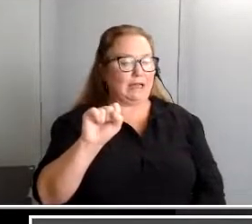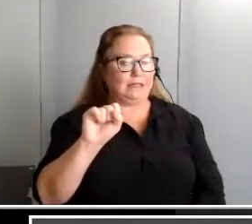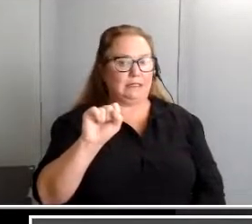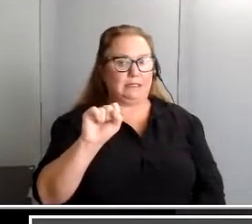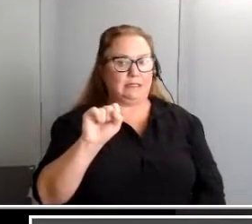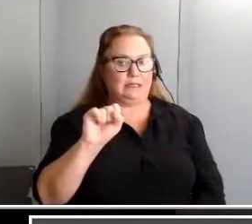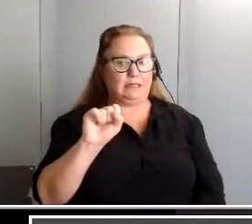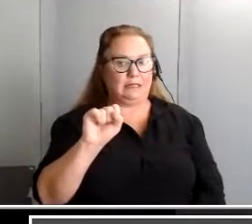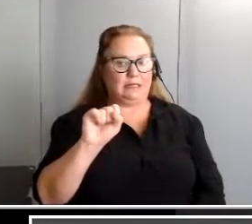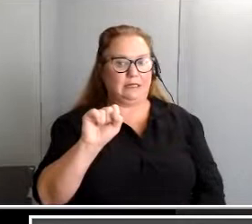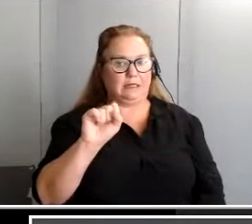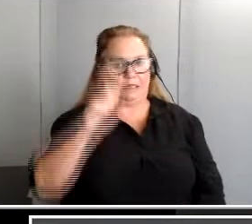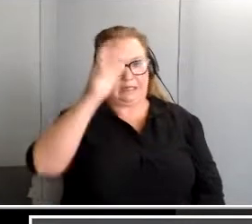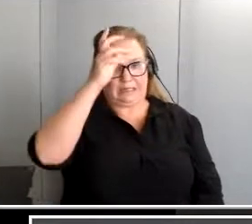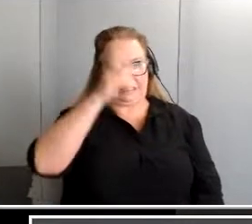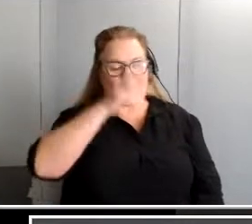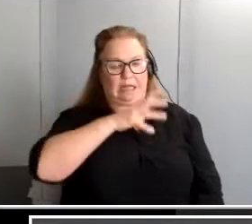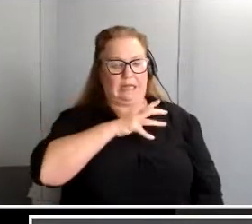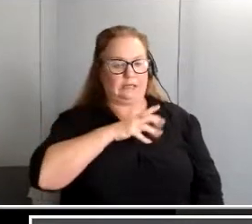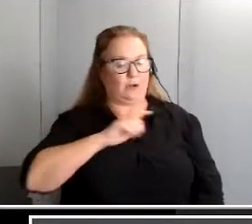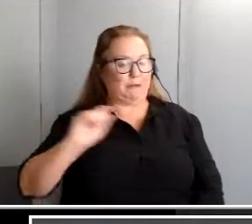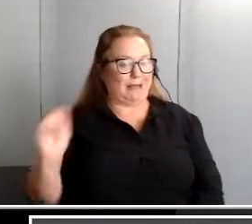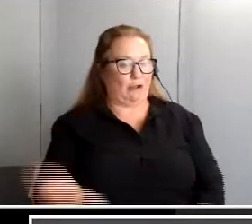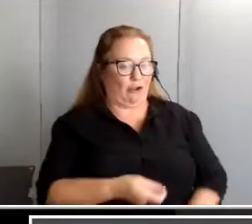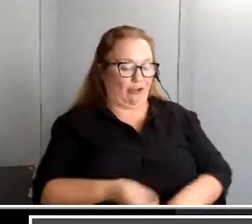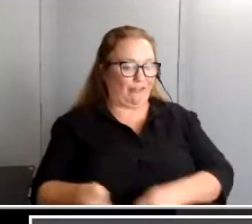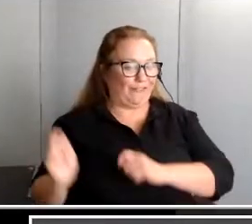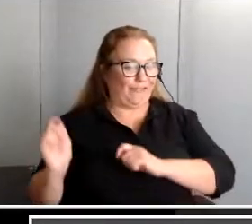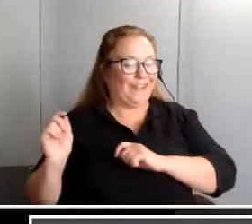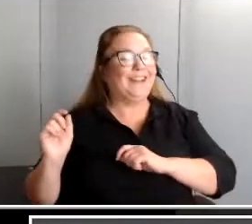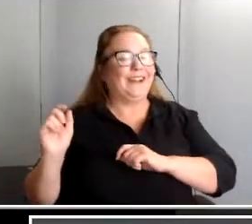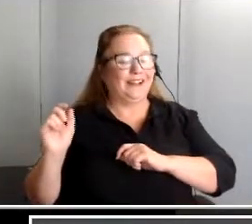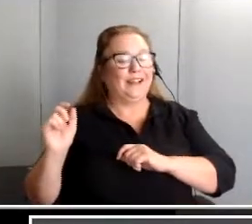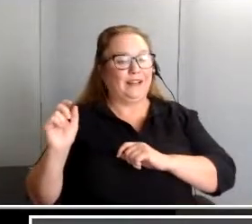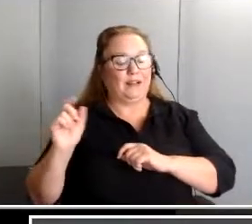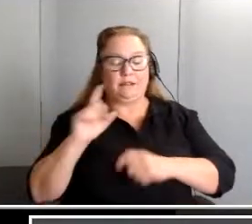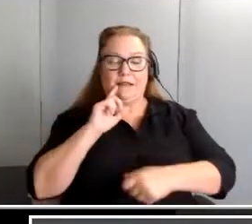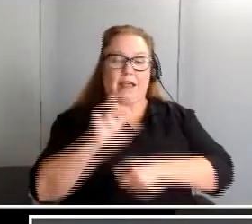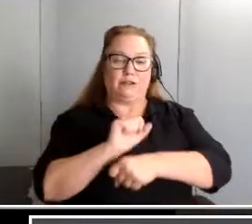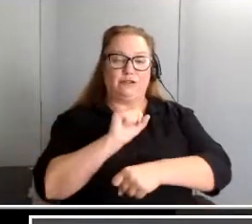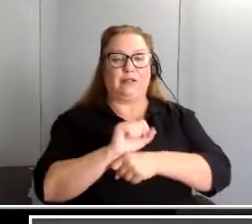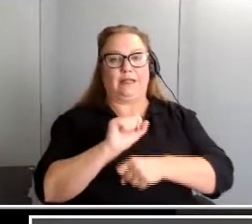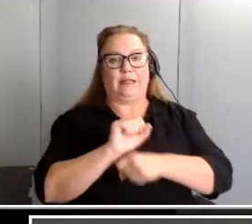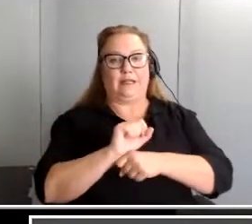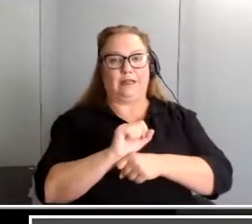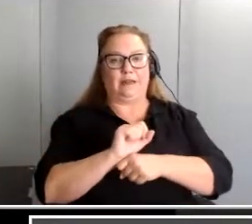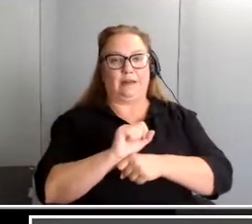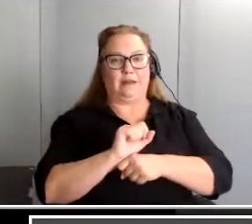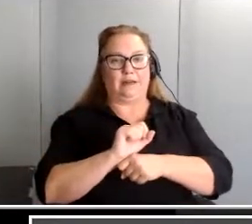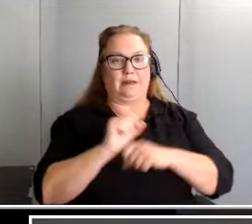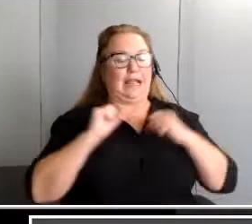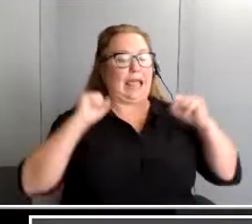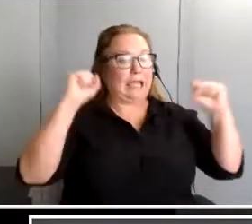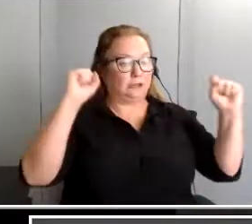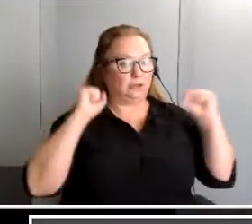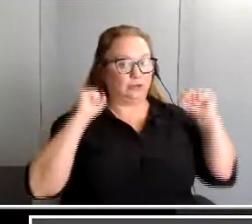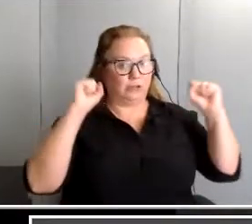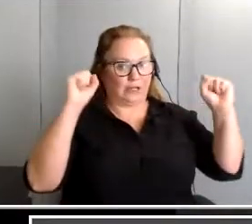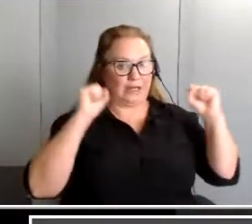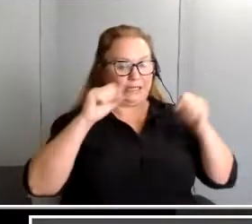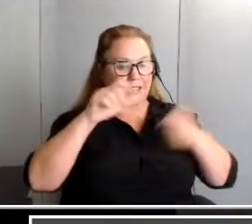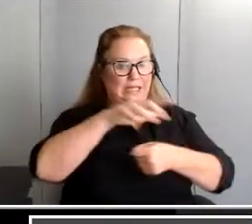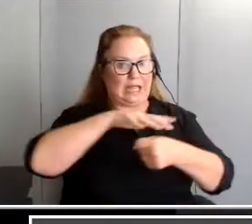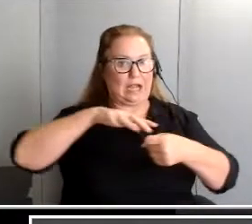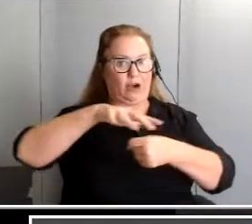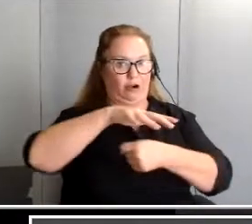the guys go out and play golf, or they actually had a big exercise area there